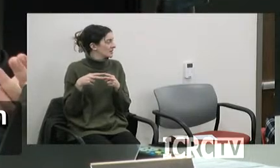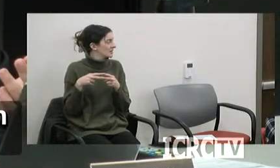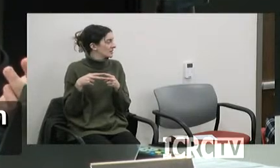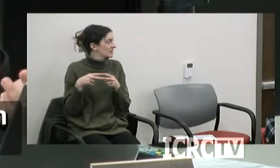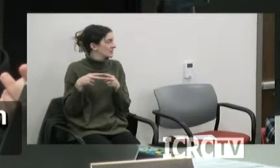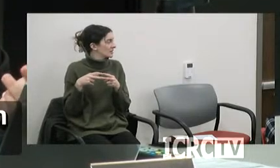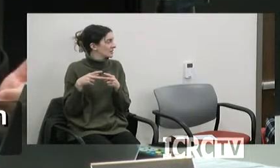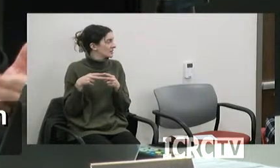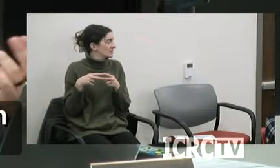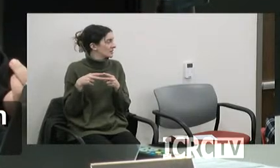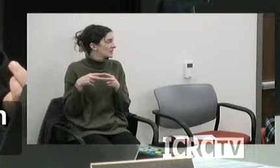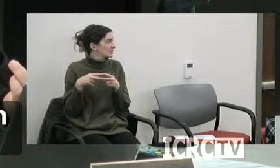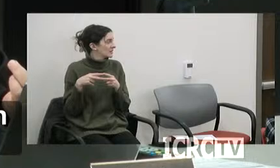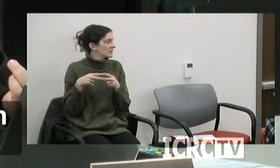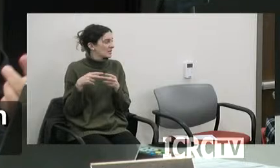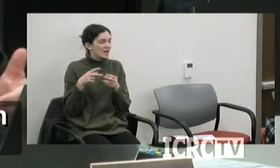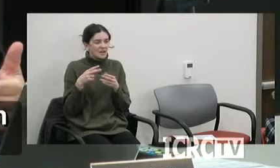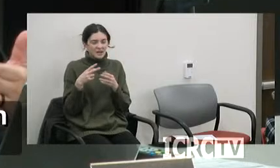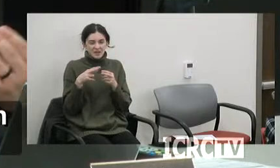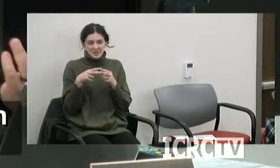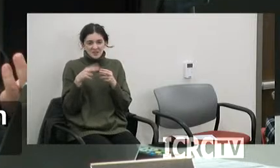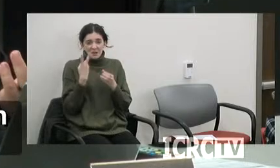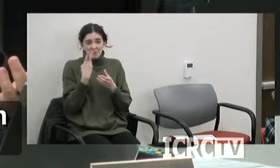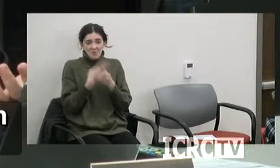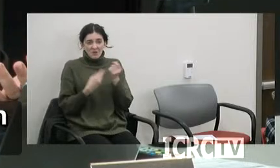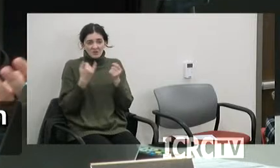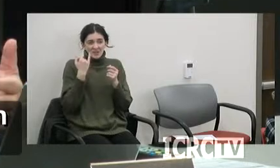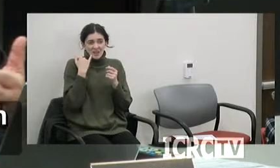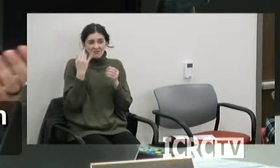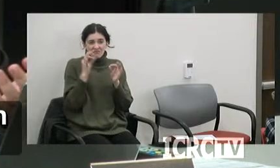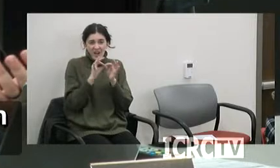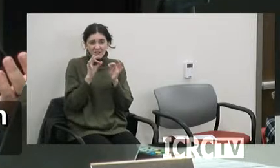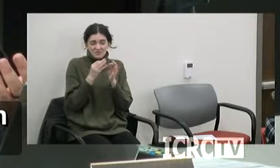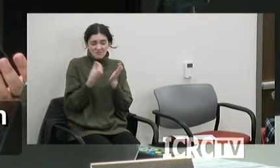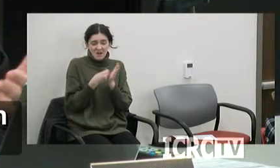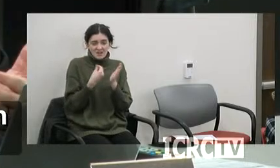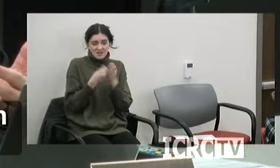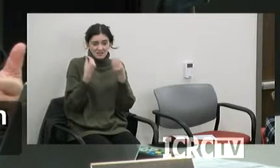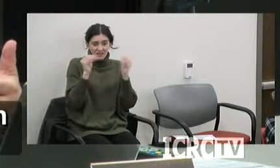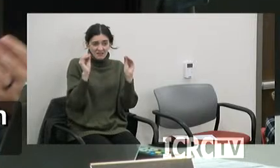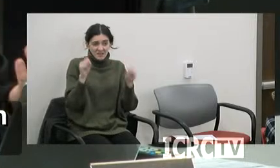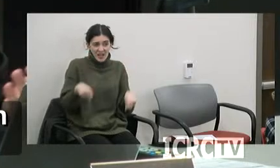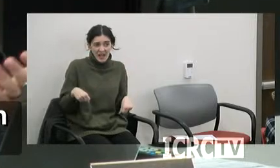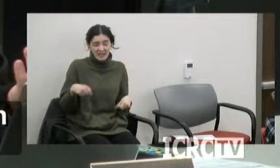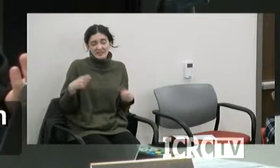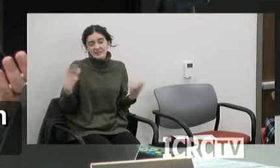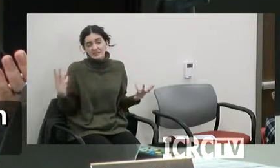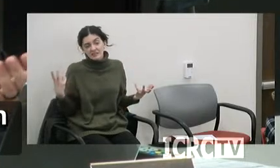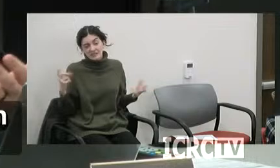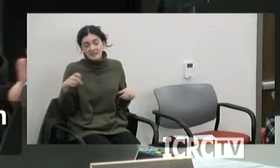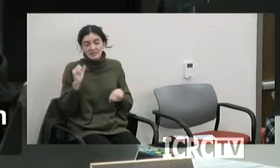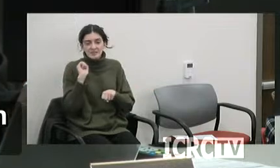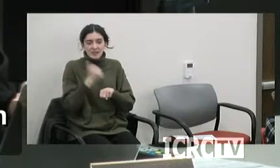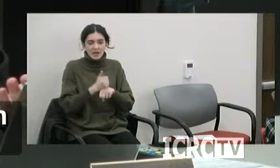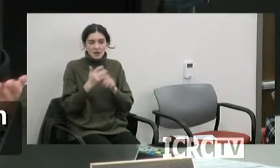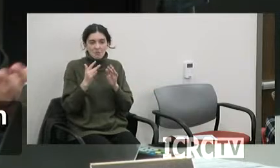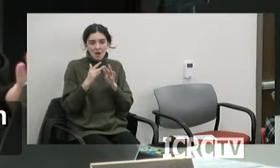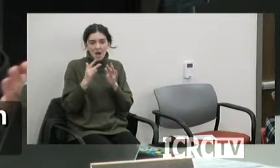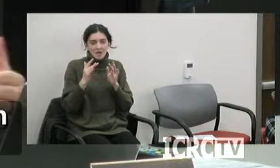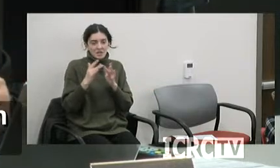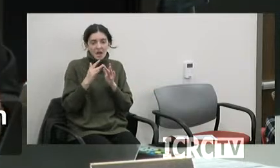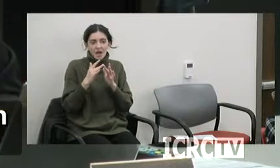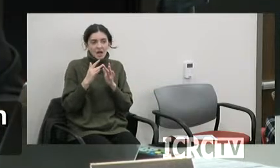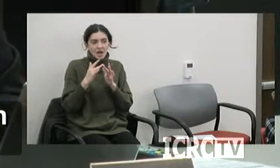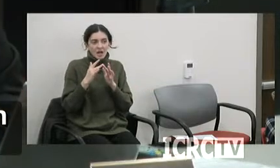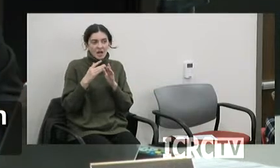go through an online auction to be able to bring money if they're deemed that they, or if nothing is brought towards them,